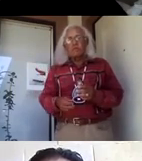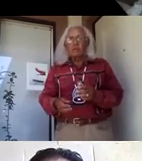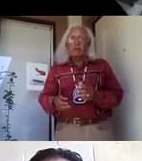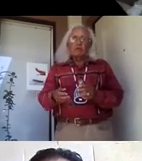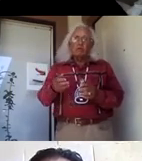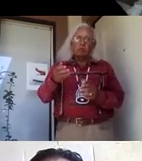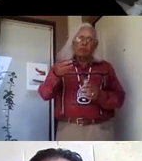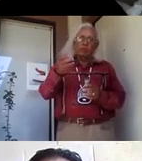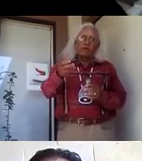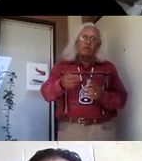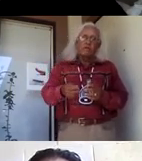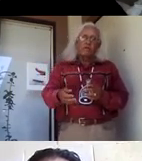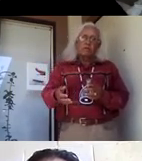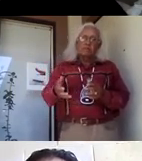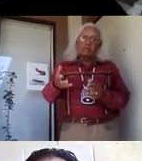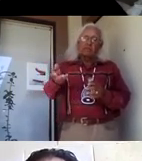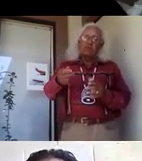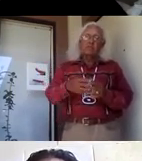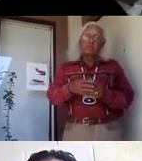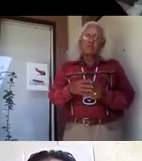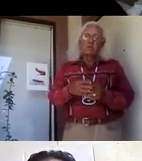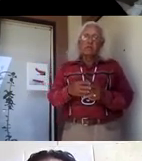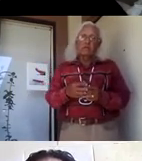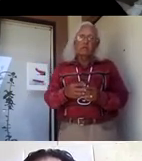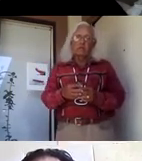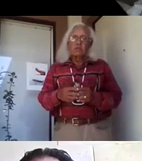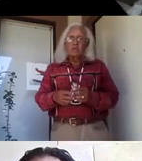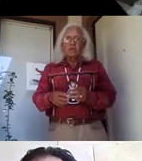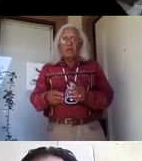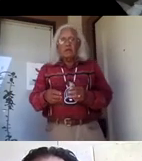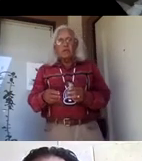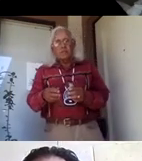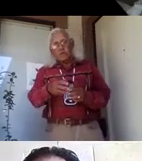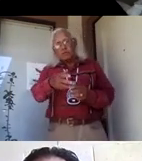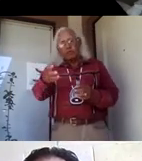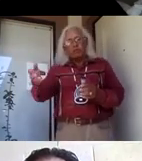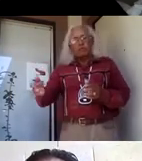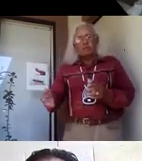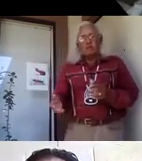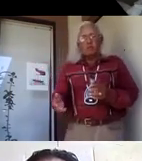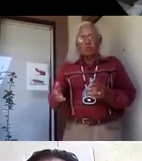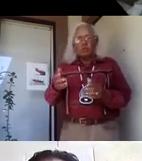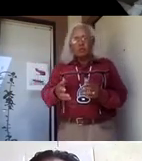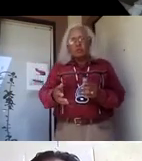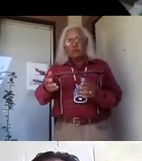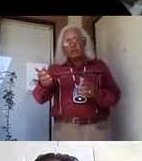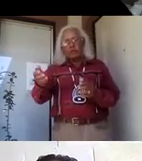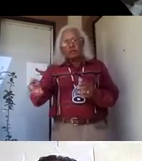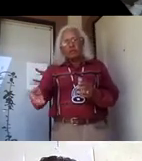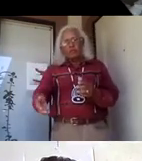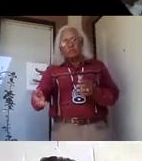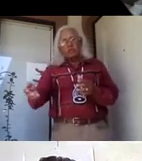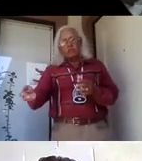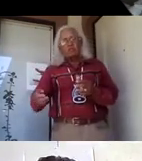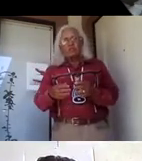people. We pray for the young people that they take those lessons from their elders and share them with their children and the